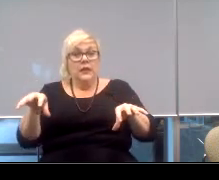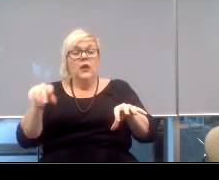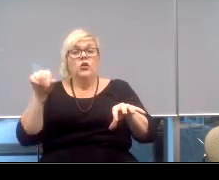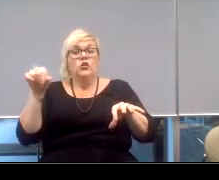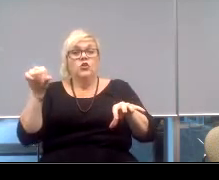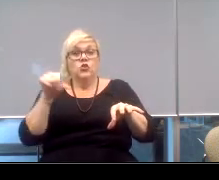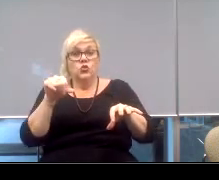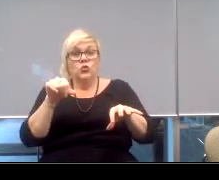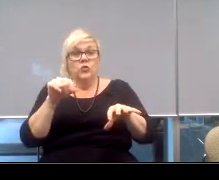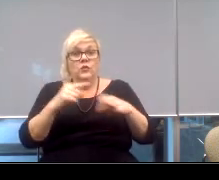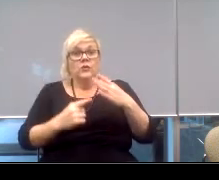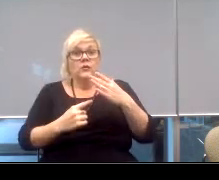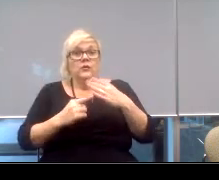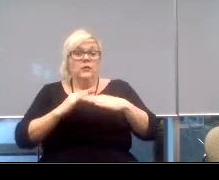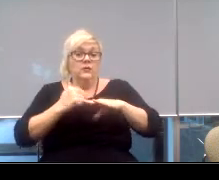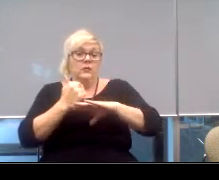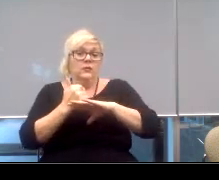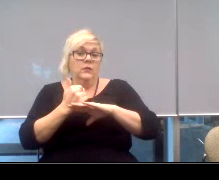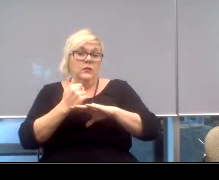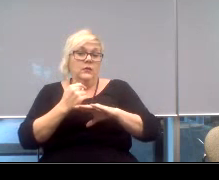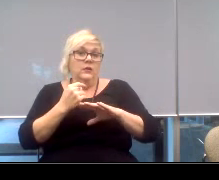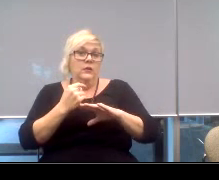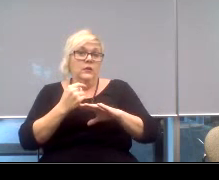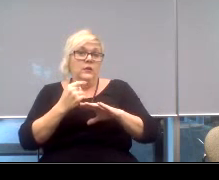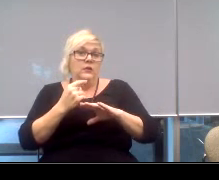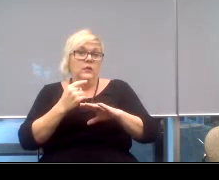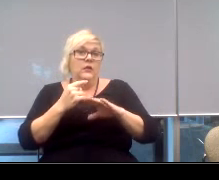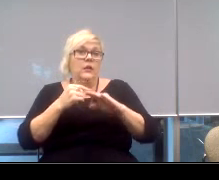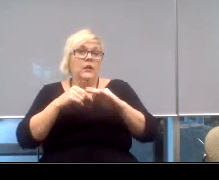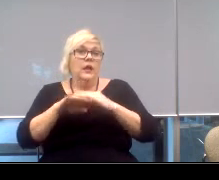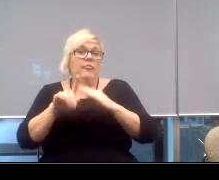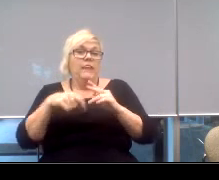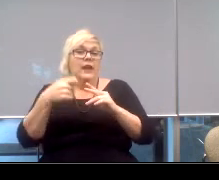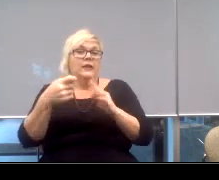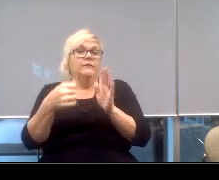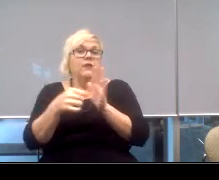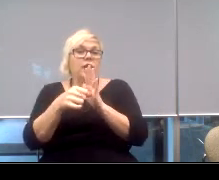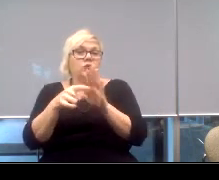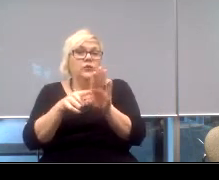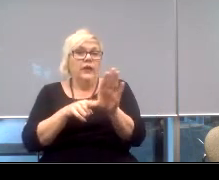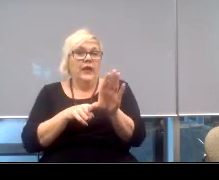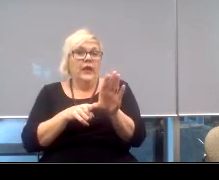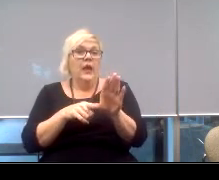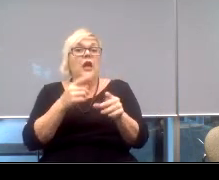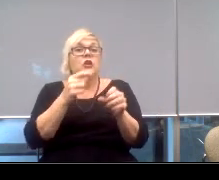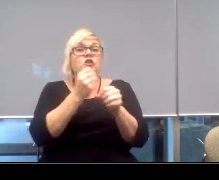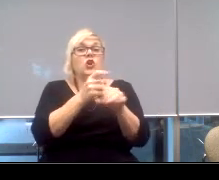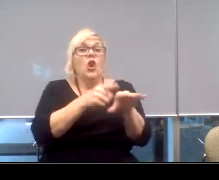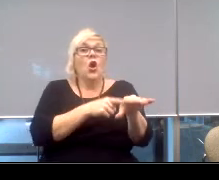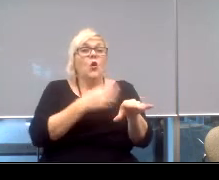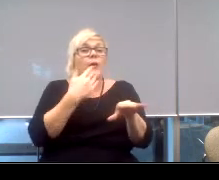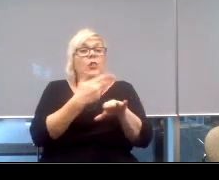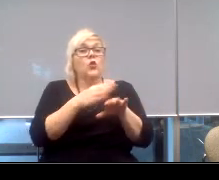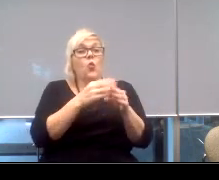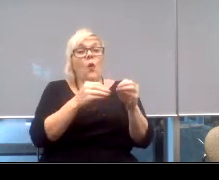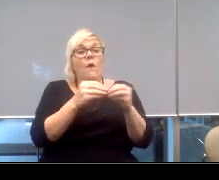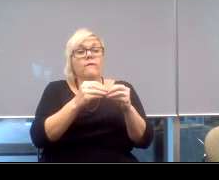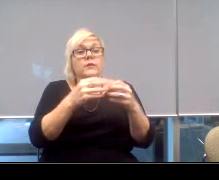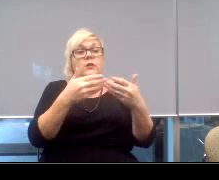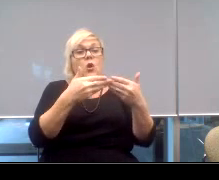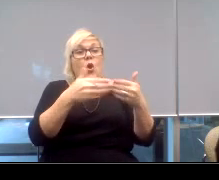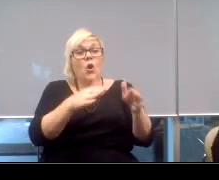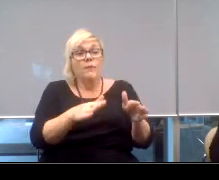operating in the first quarter of the next financial year, and the Geelong space will be operational when the new Geelong office comes online, unless